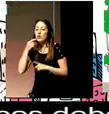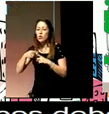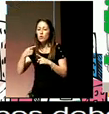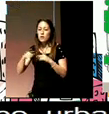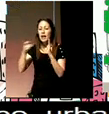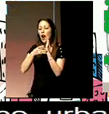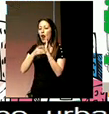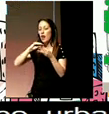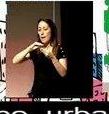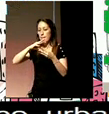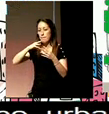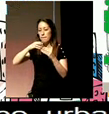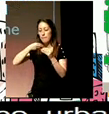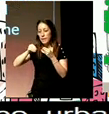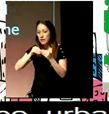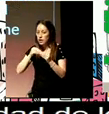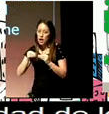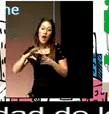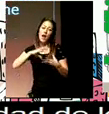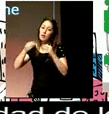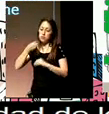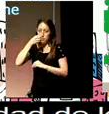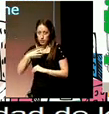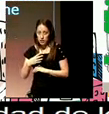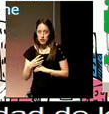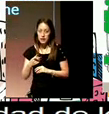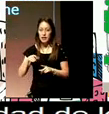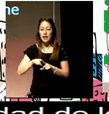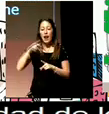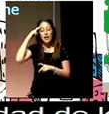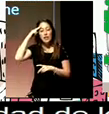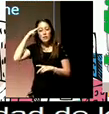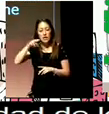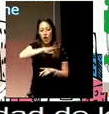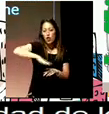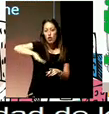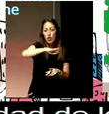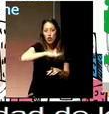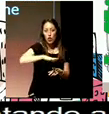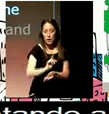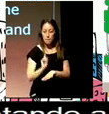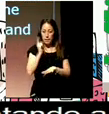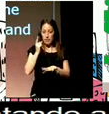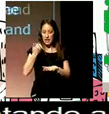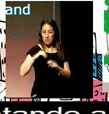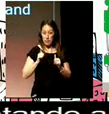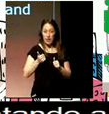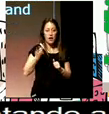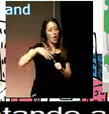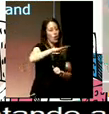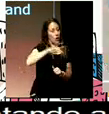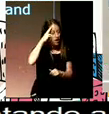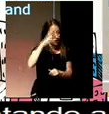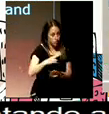the quality of materials we use, and we have to try to maintain the spatial configuration and